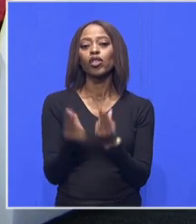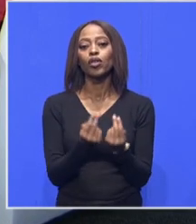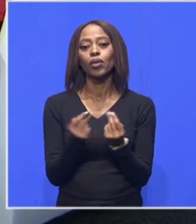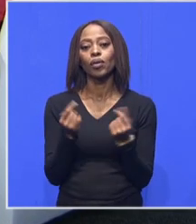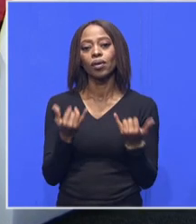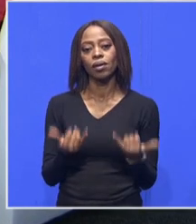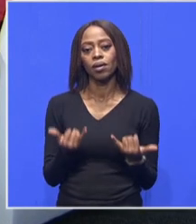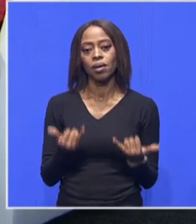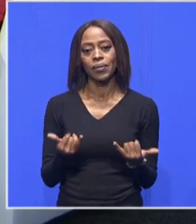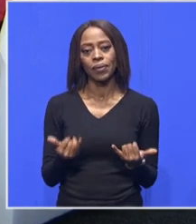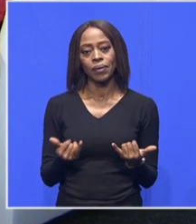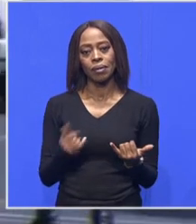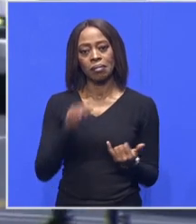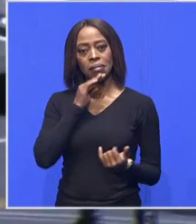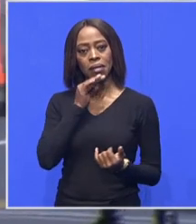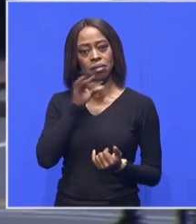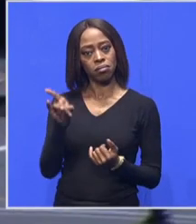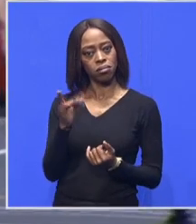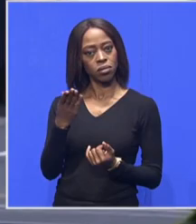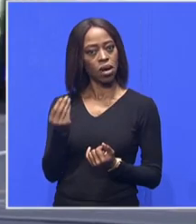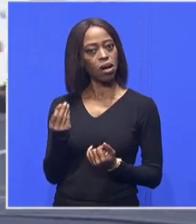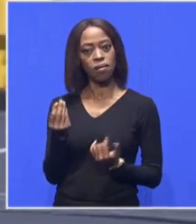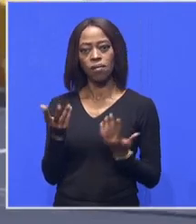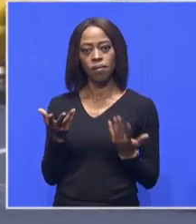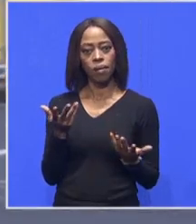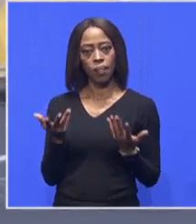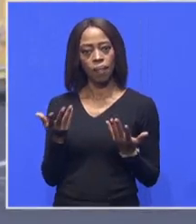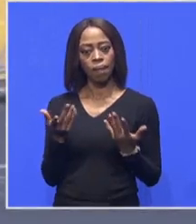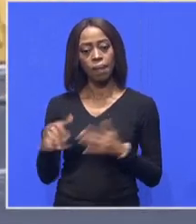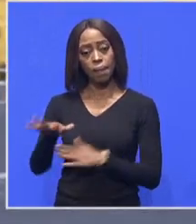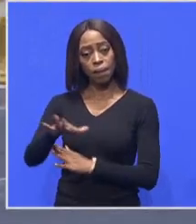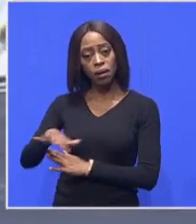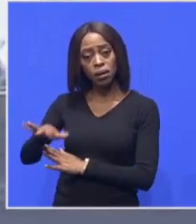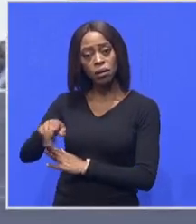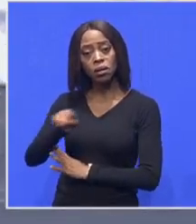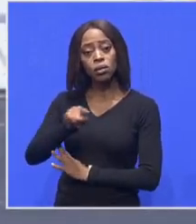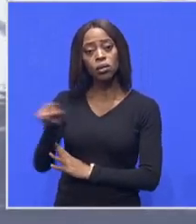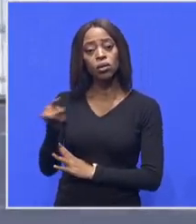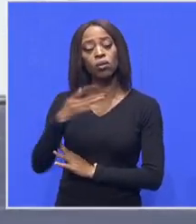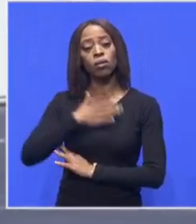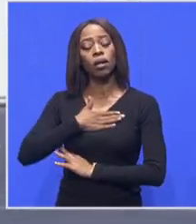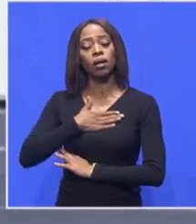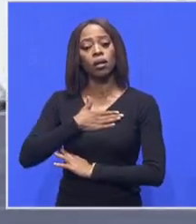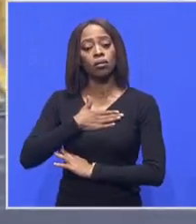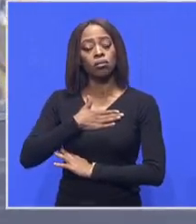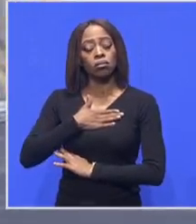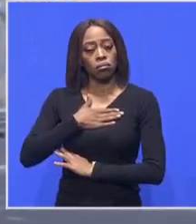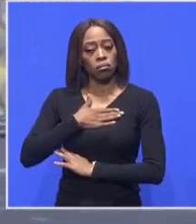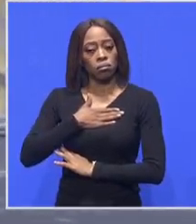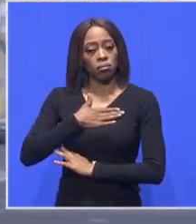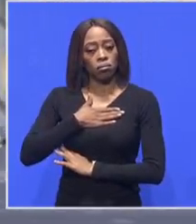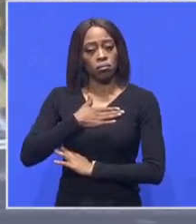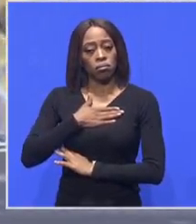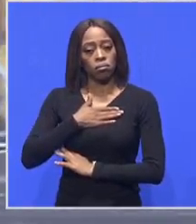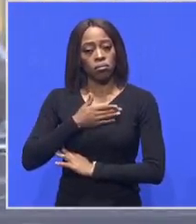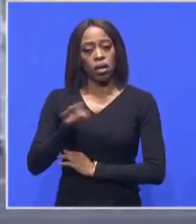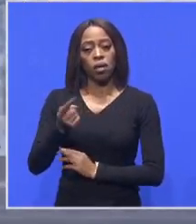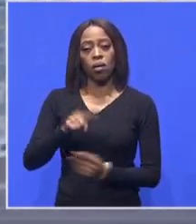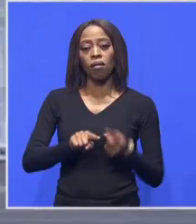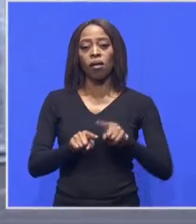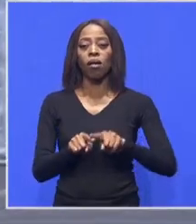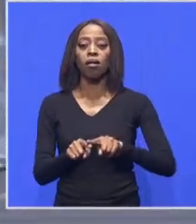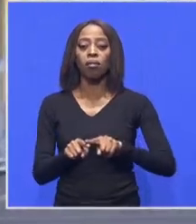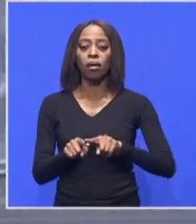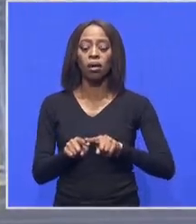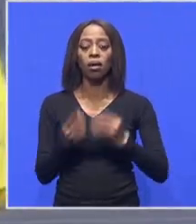point. Is there anything that you, any area that you find that any overlap in terms of what